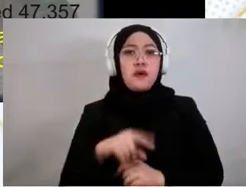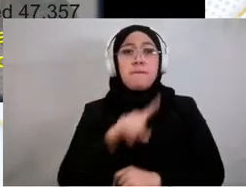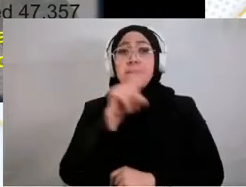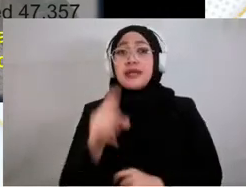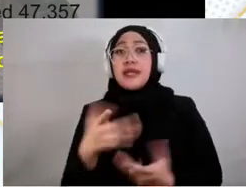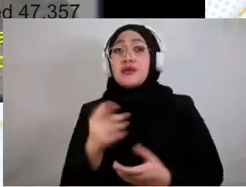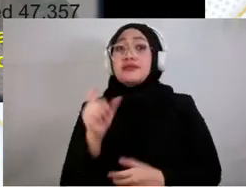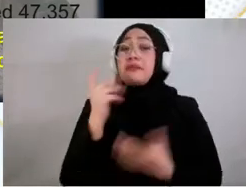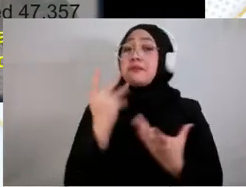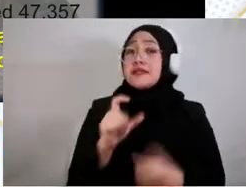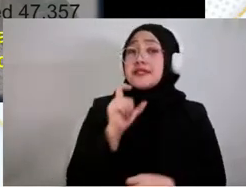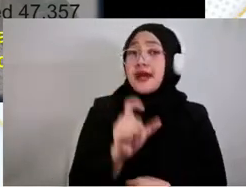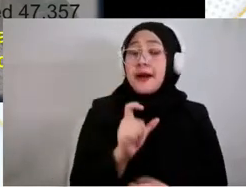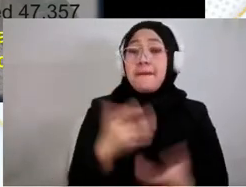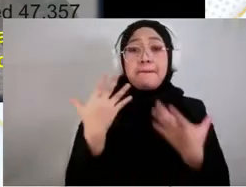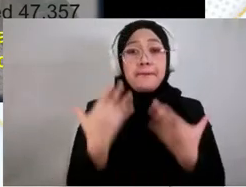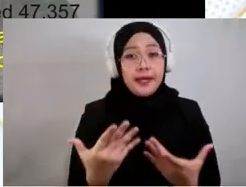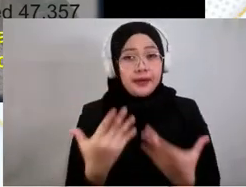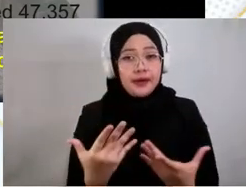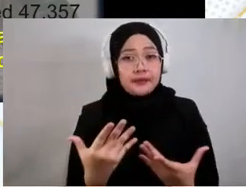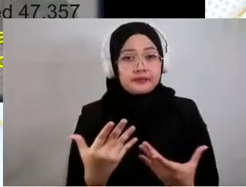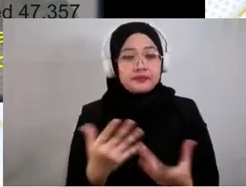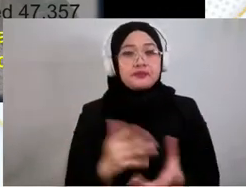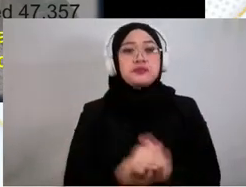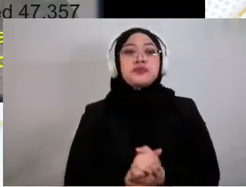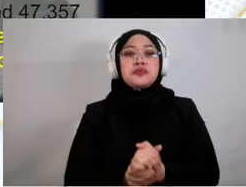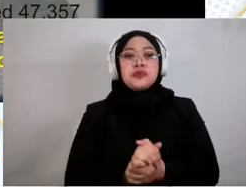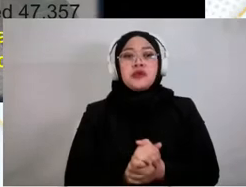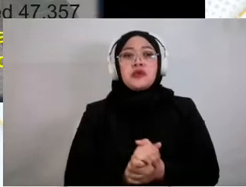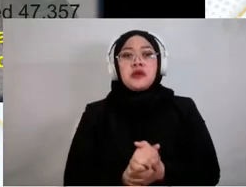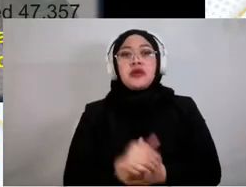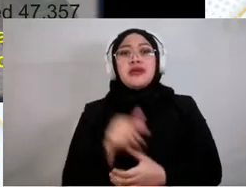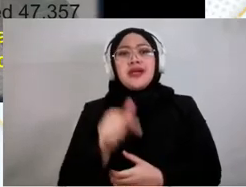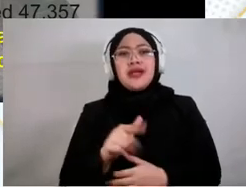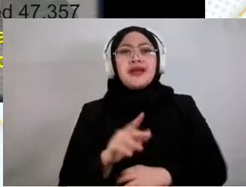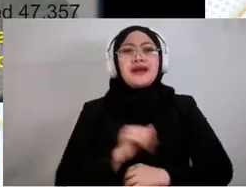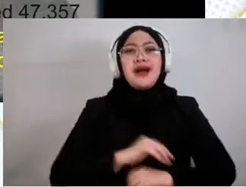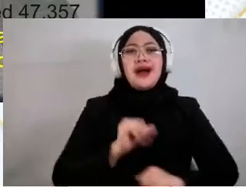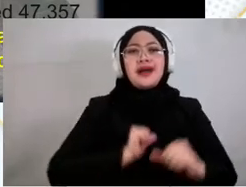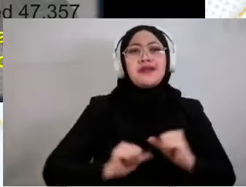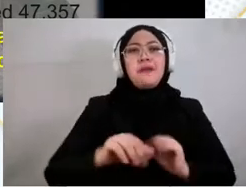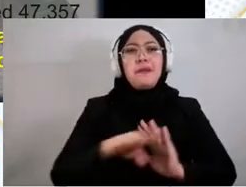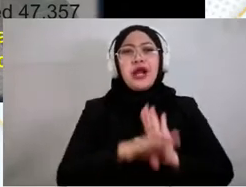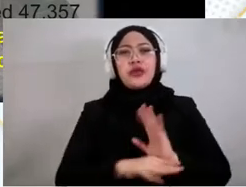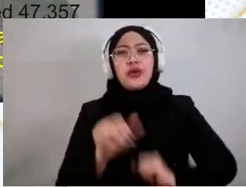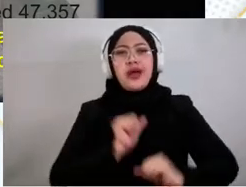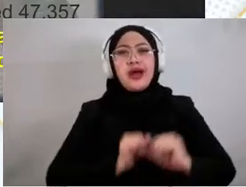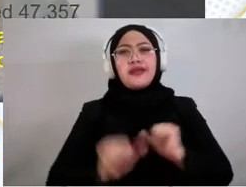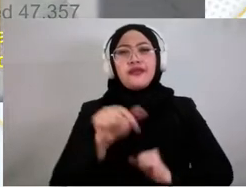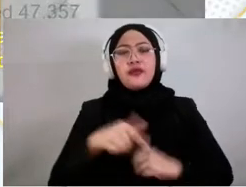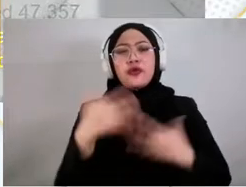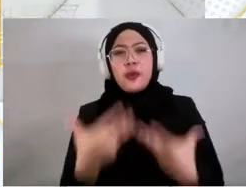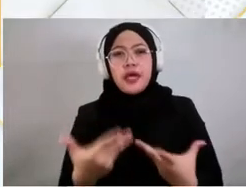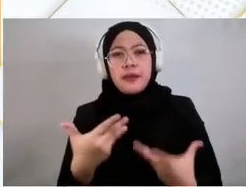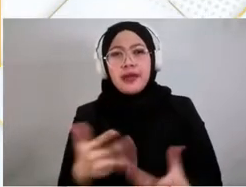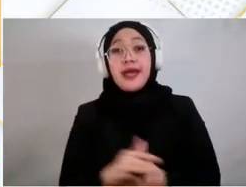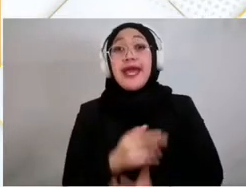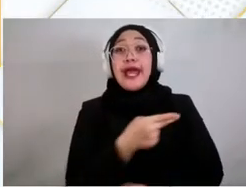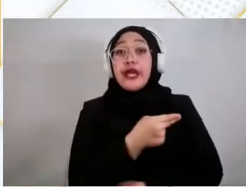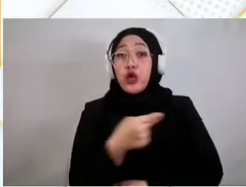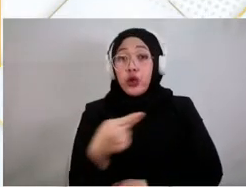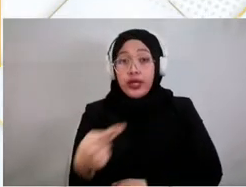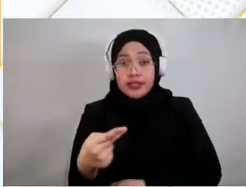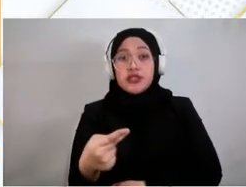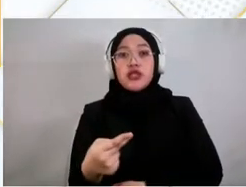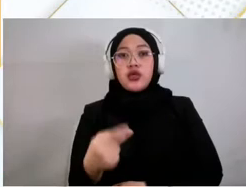it. First, by undertaking more active roles. What is this active roles? Firstly, included Indonesia in the